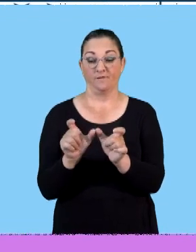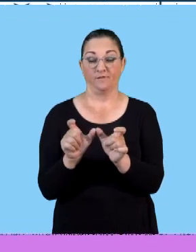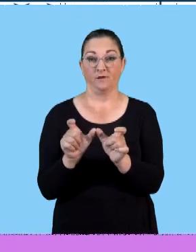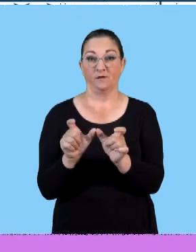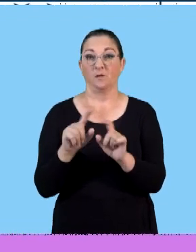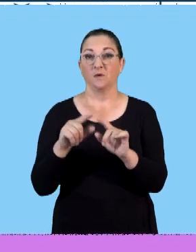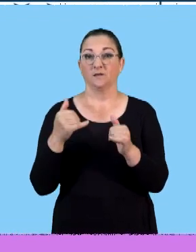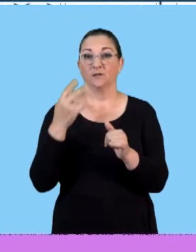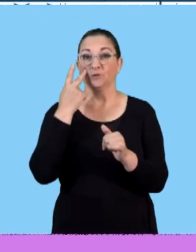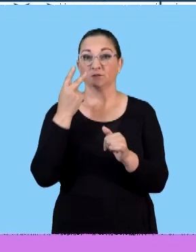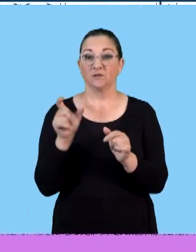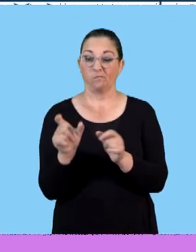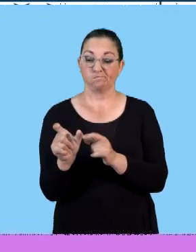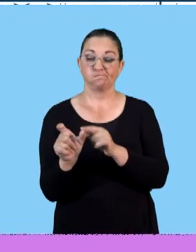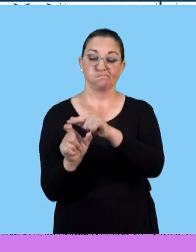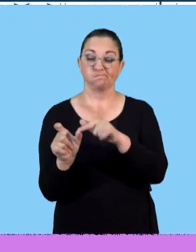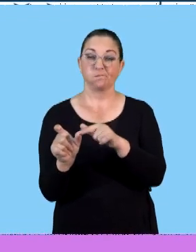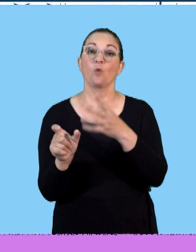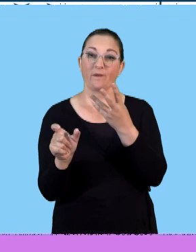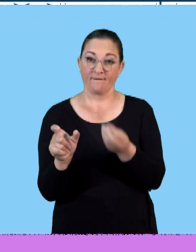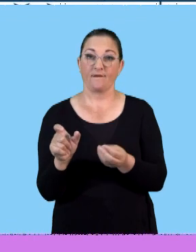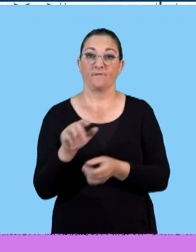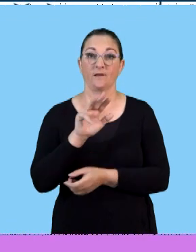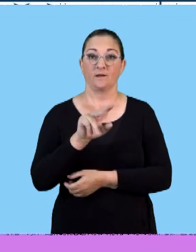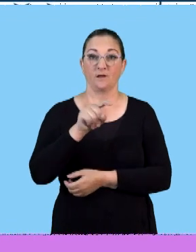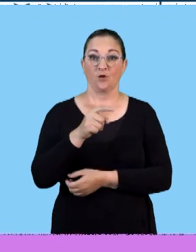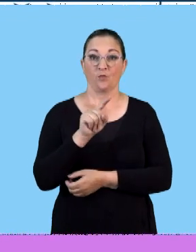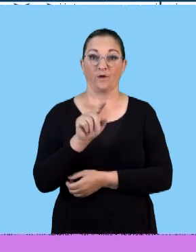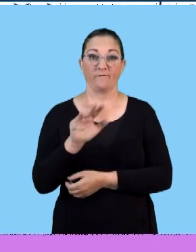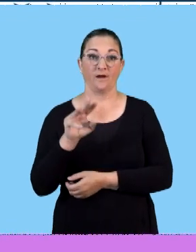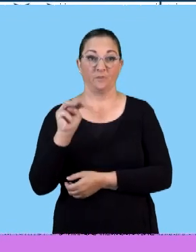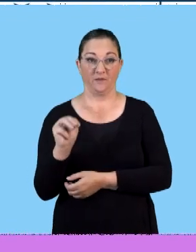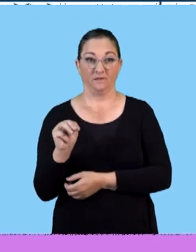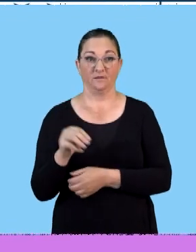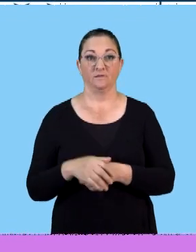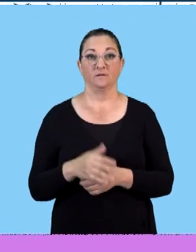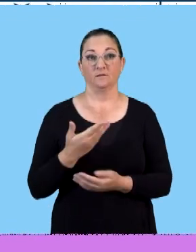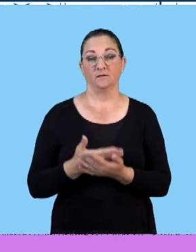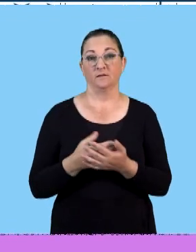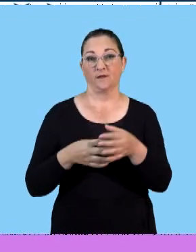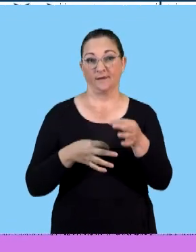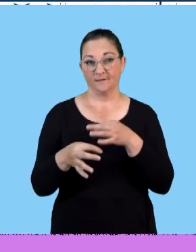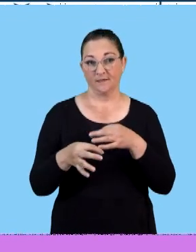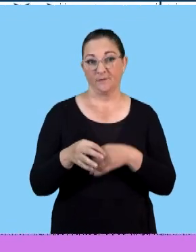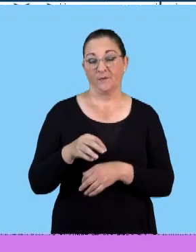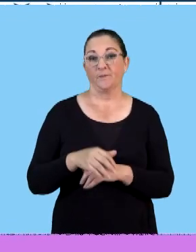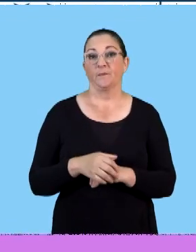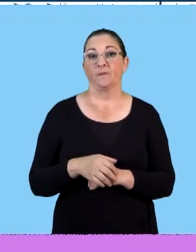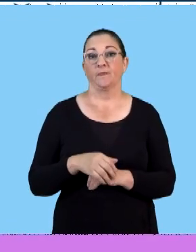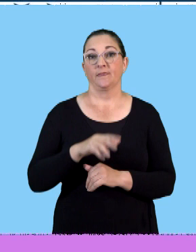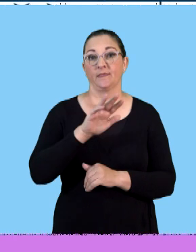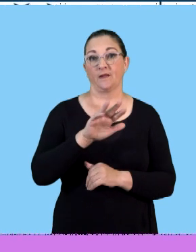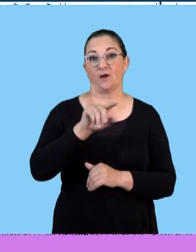the diagram, we can see the radius is already given, right, as 9,15 meters. So I'll substitute that, and I say it's